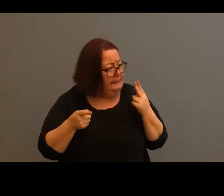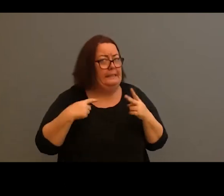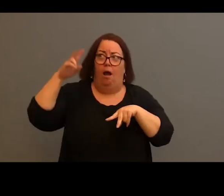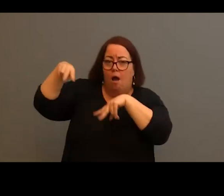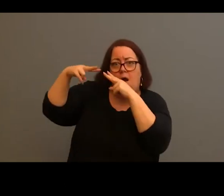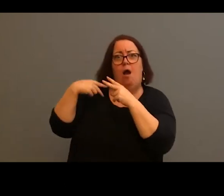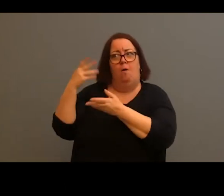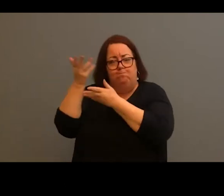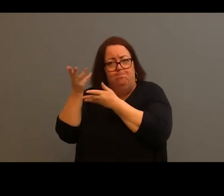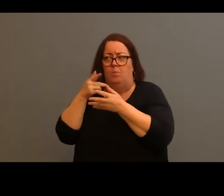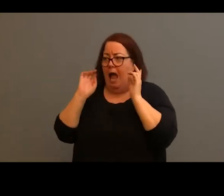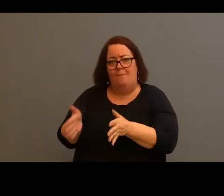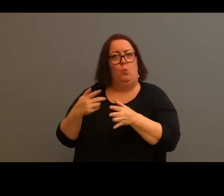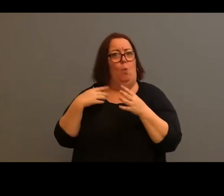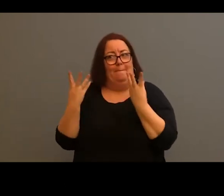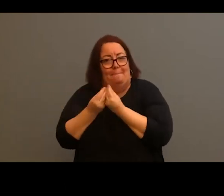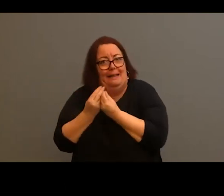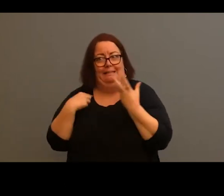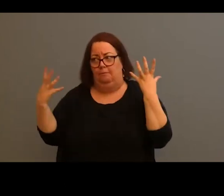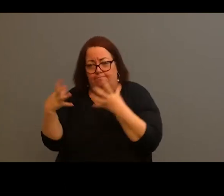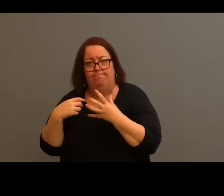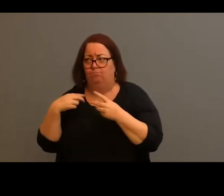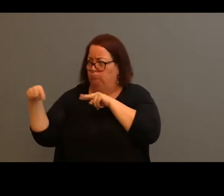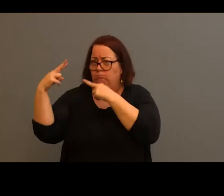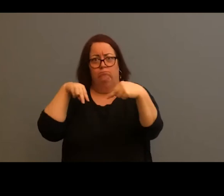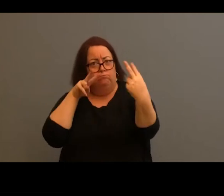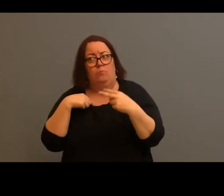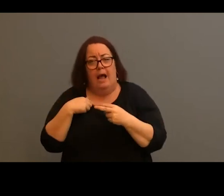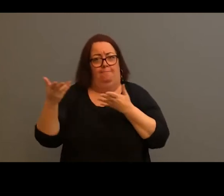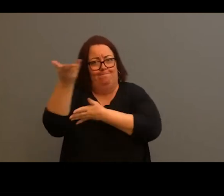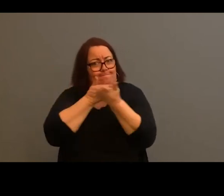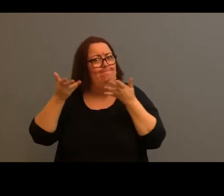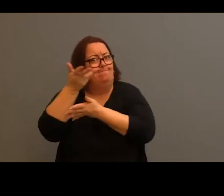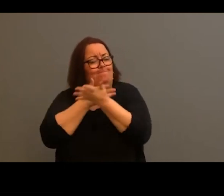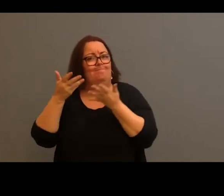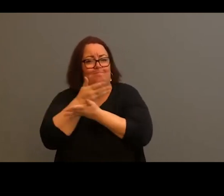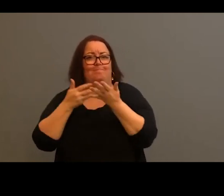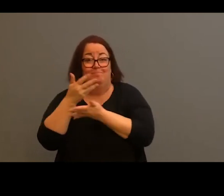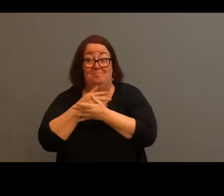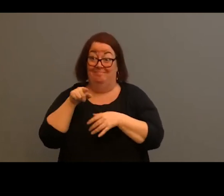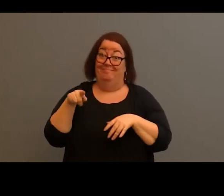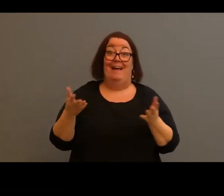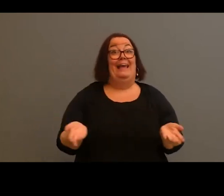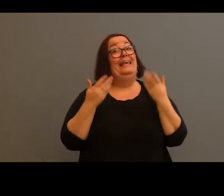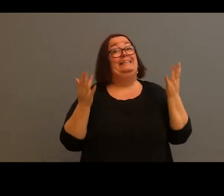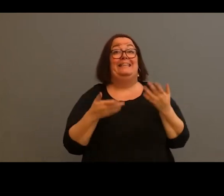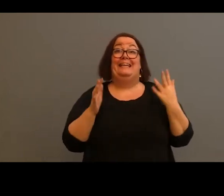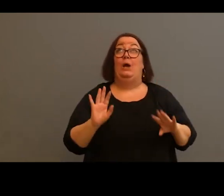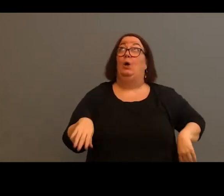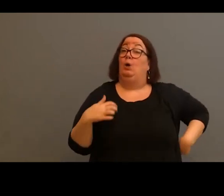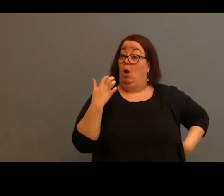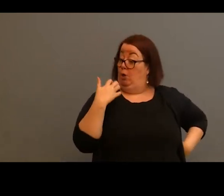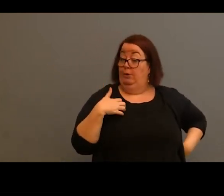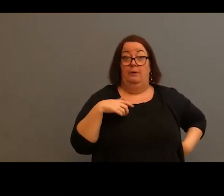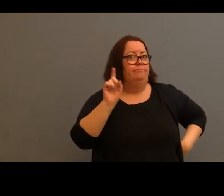goals that should be included in the plan. And this is not easy, it's hard. In addition to the government body, civil